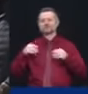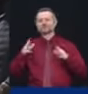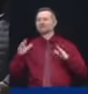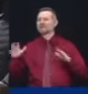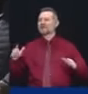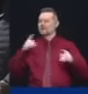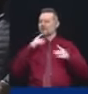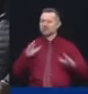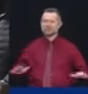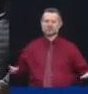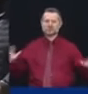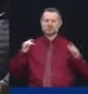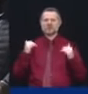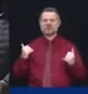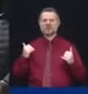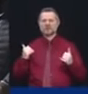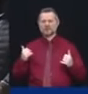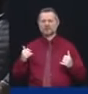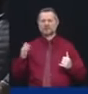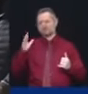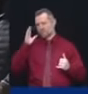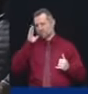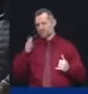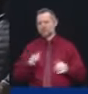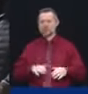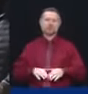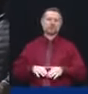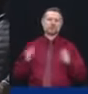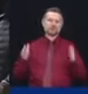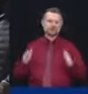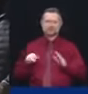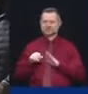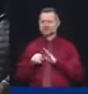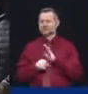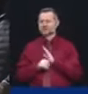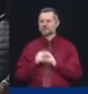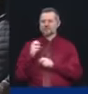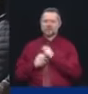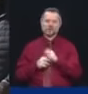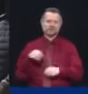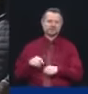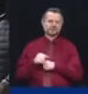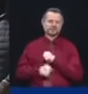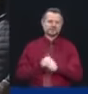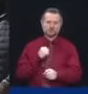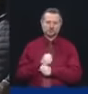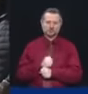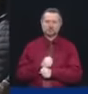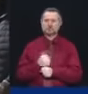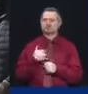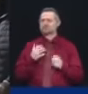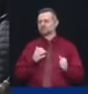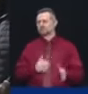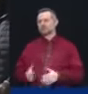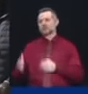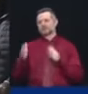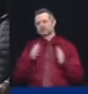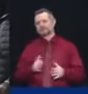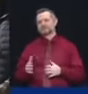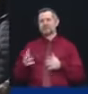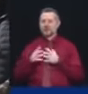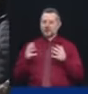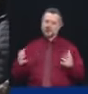now that we are going to have our state fair. A lot of planning goes into place to